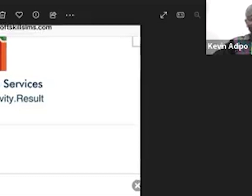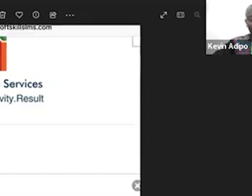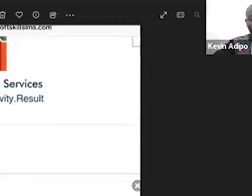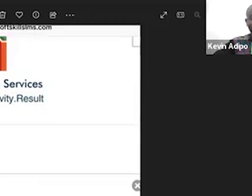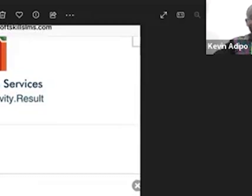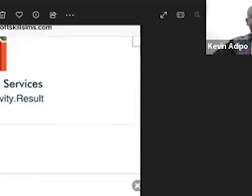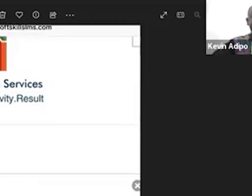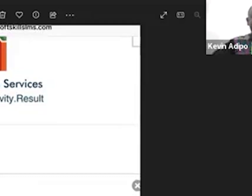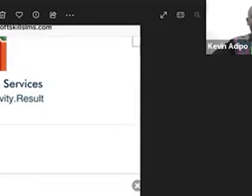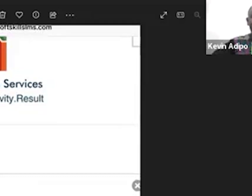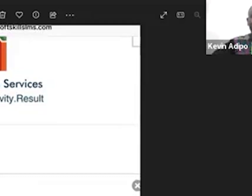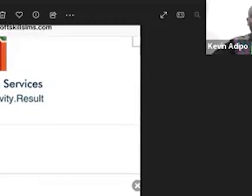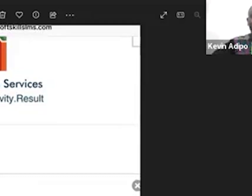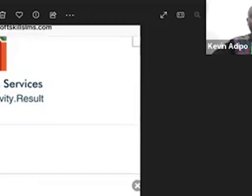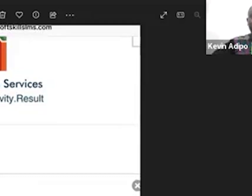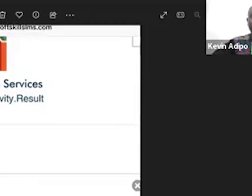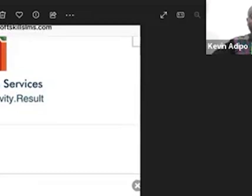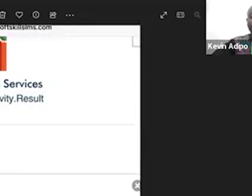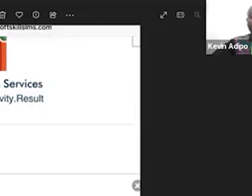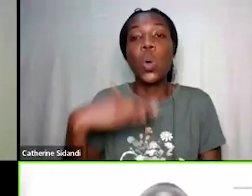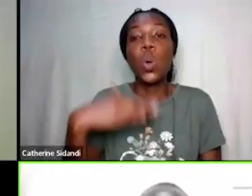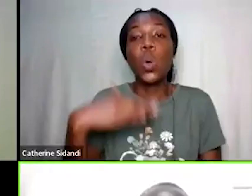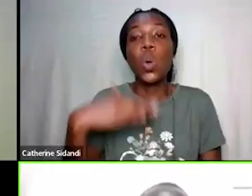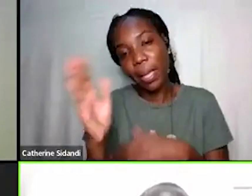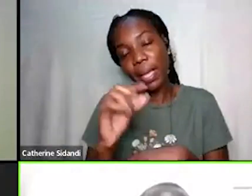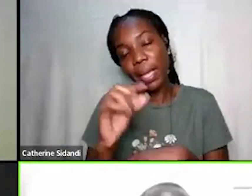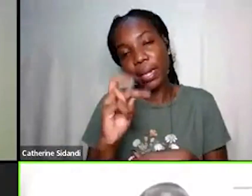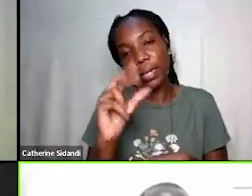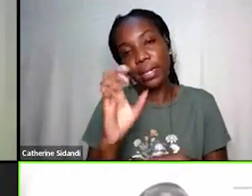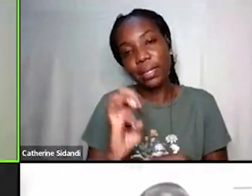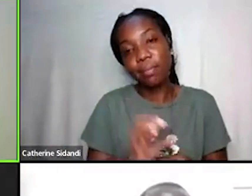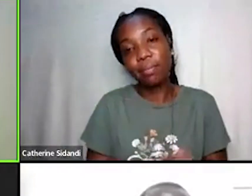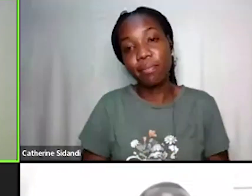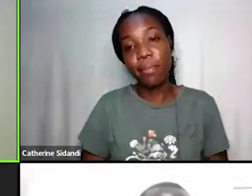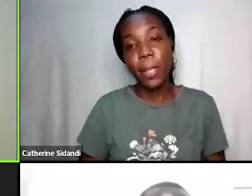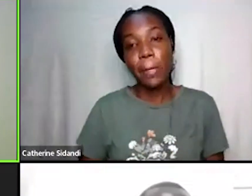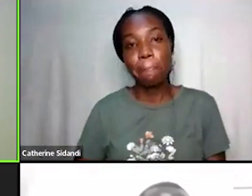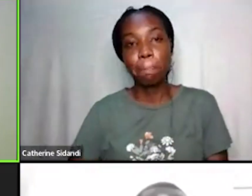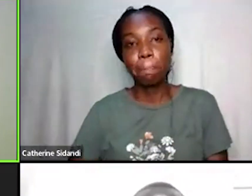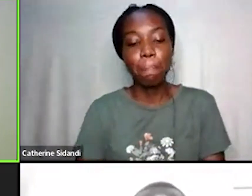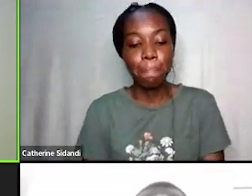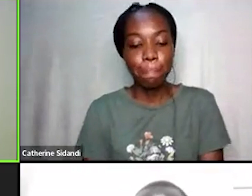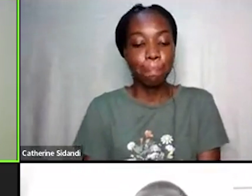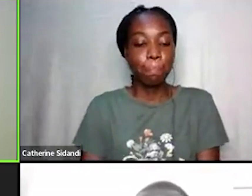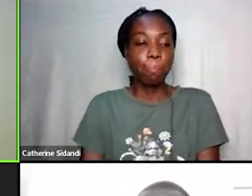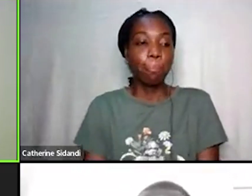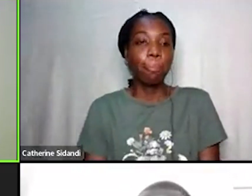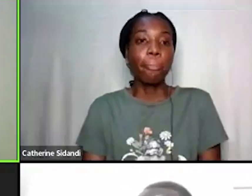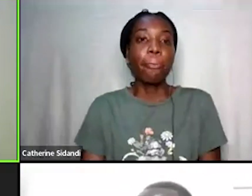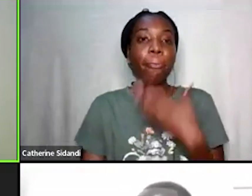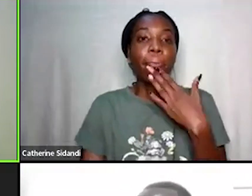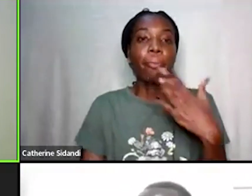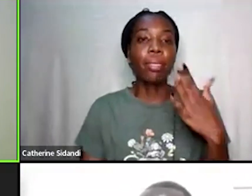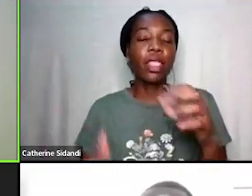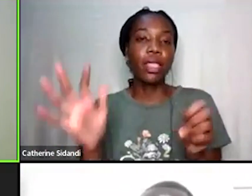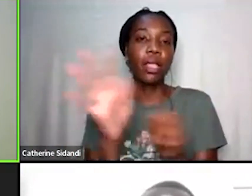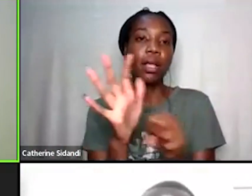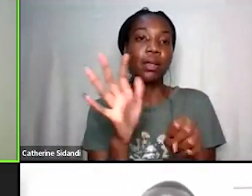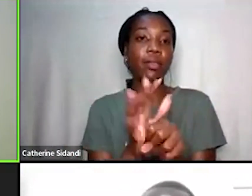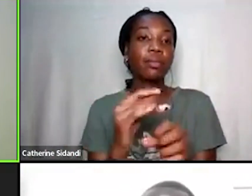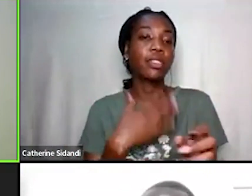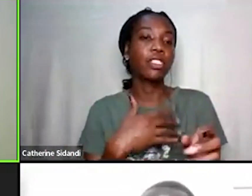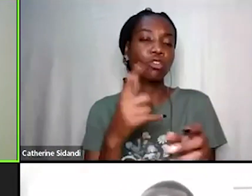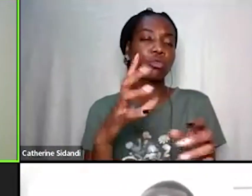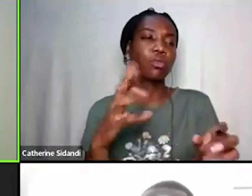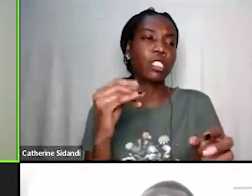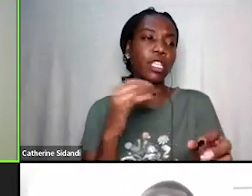serve. Thank you, and back to you, Grace. All right. Thank you very much. Please take advantage of the offer. Please send